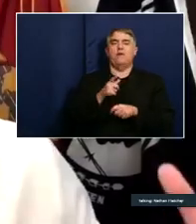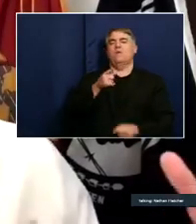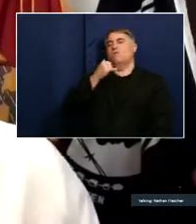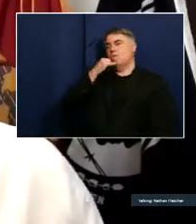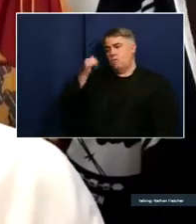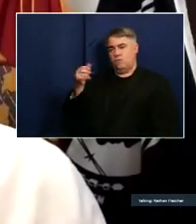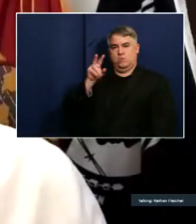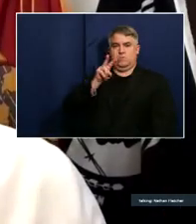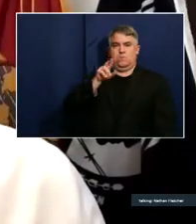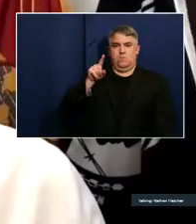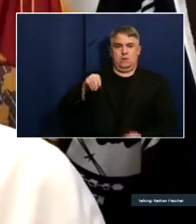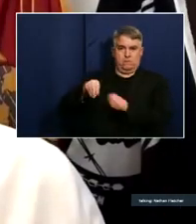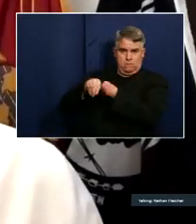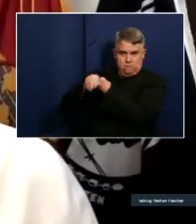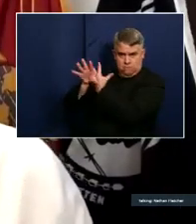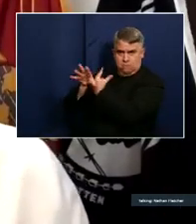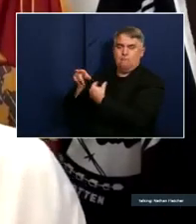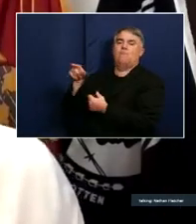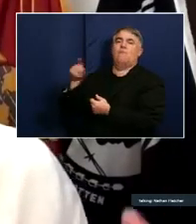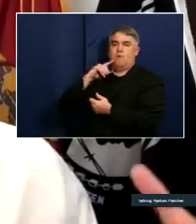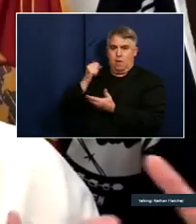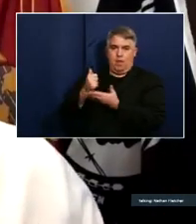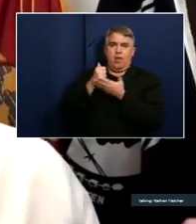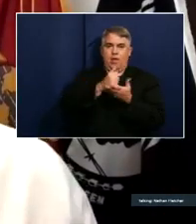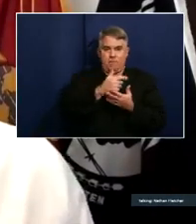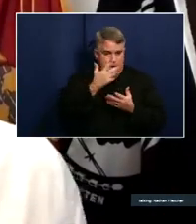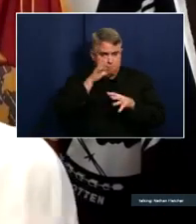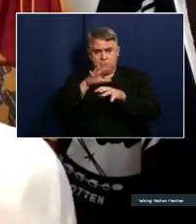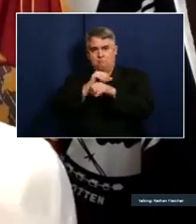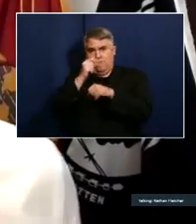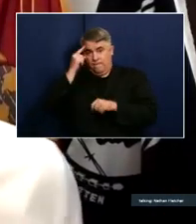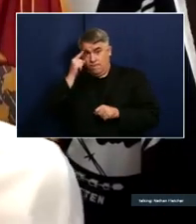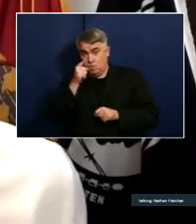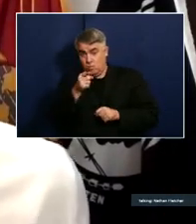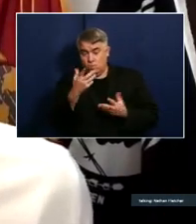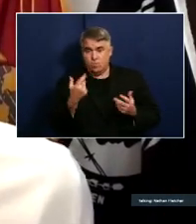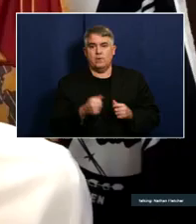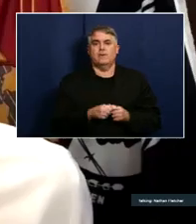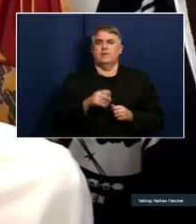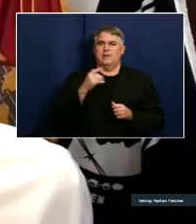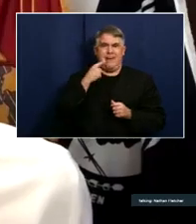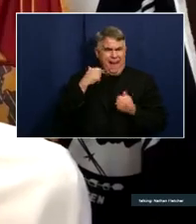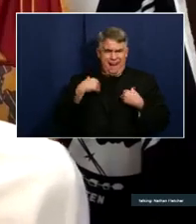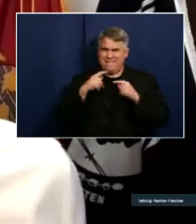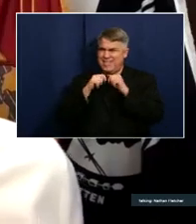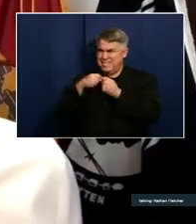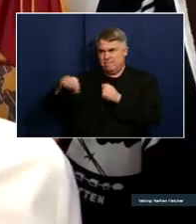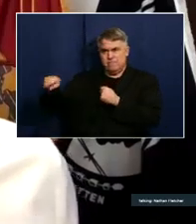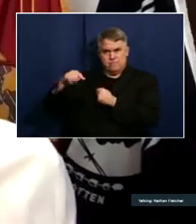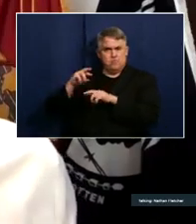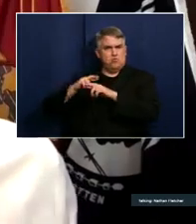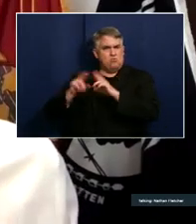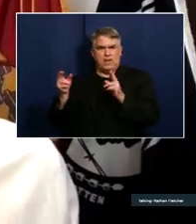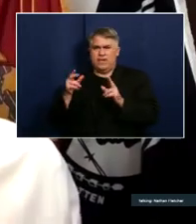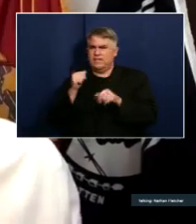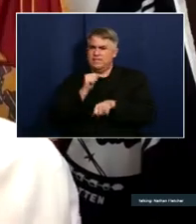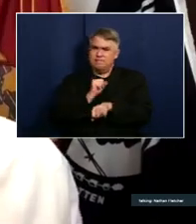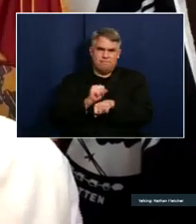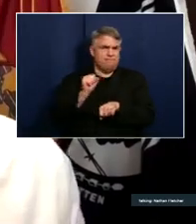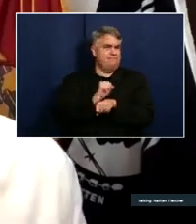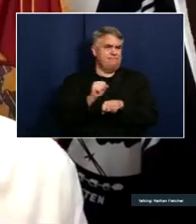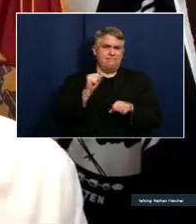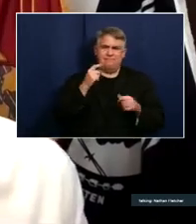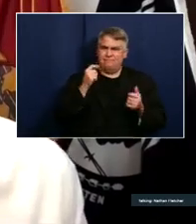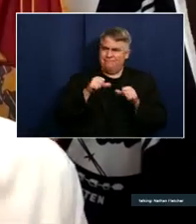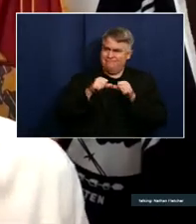We have mobile teams that are out in hard to reach communities. Those are all going places. And so We're going to continue to do everything we can to make sure the vaccine is